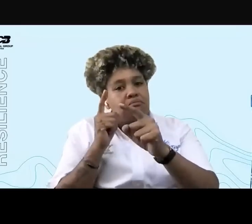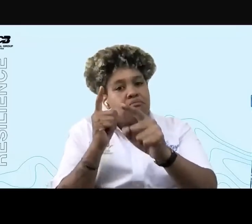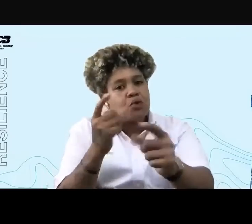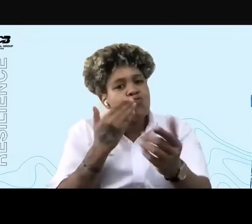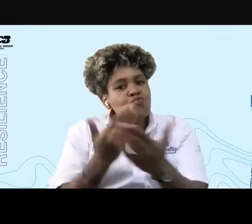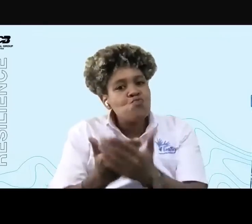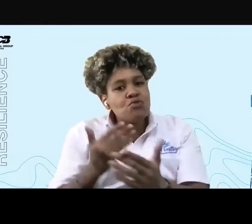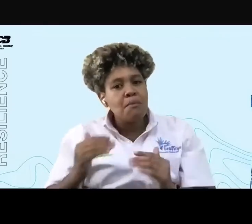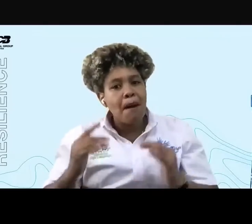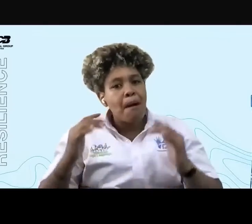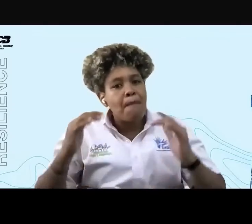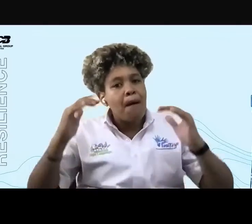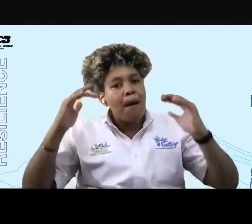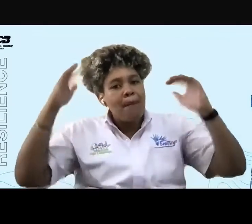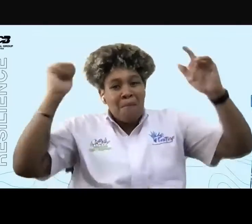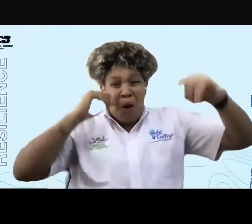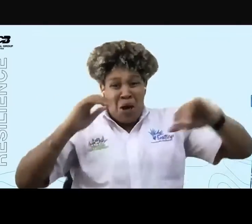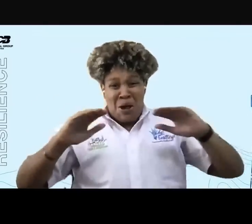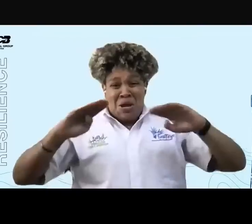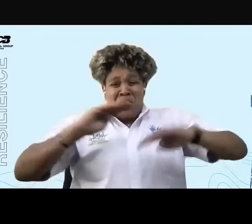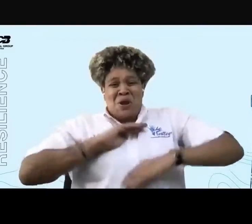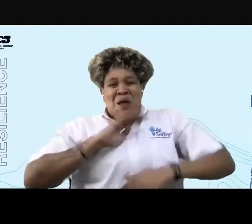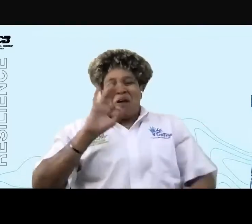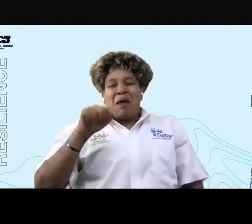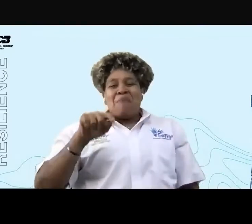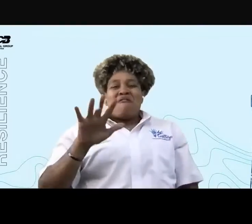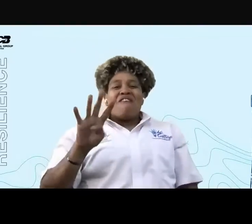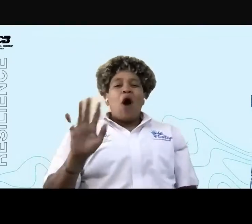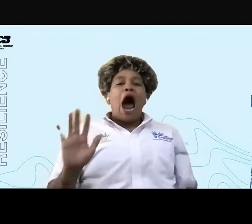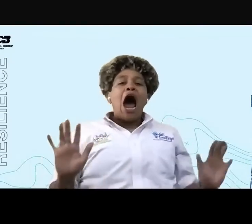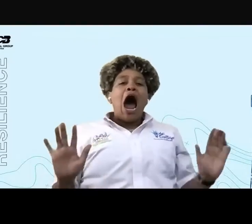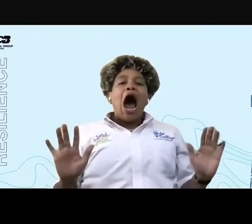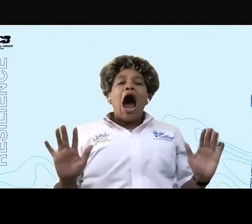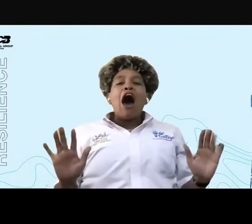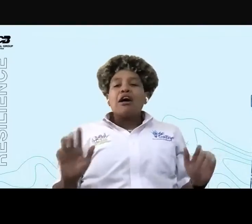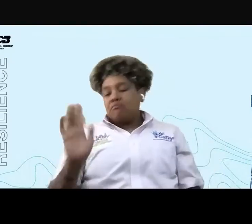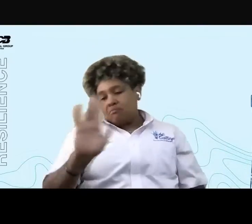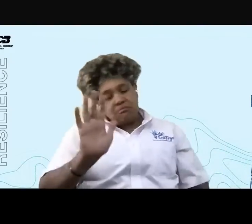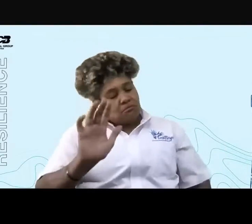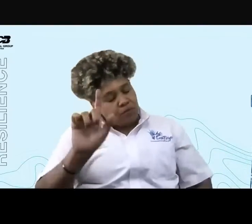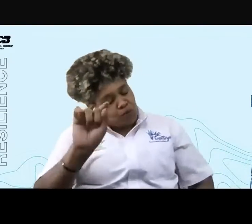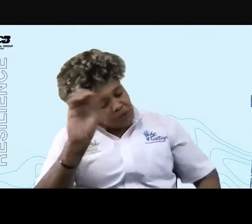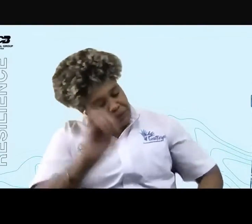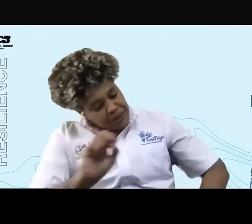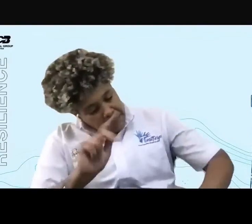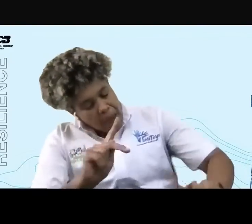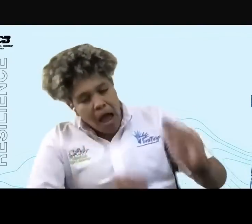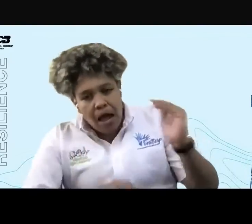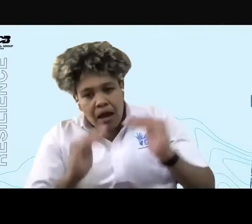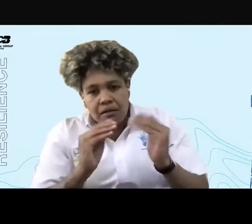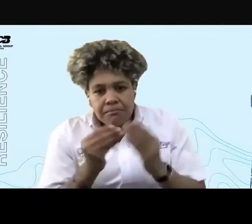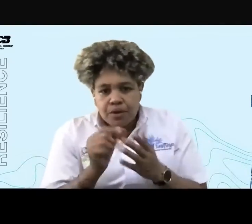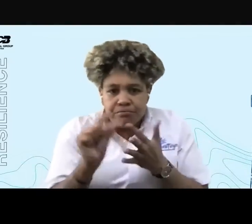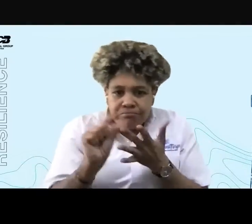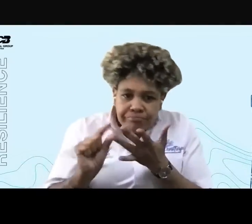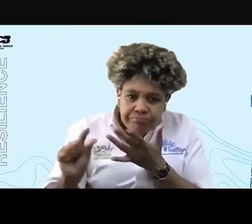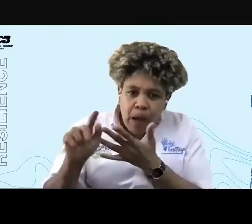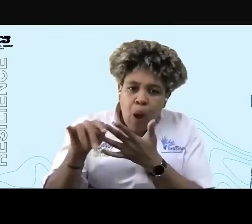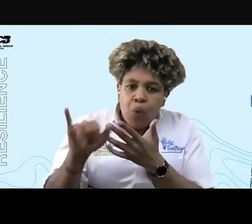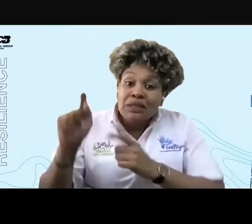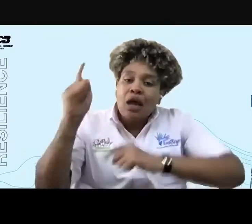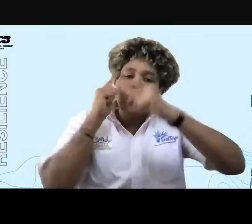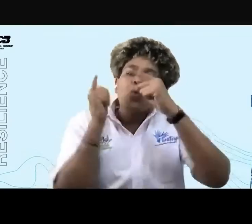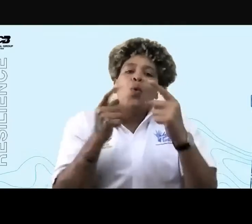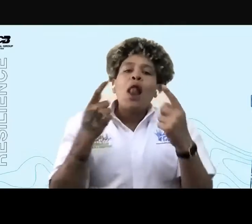happy with 9.54. We need to get to 20% return on equity. That is what that's where we are